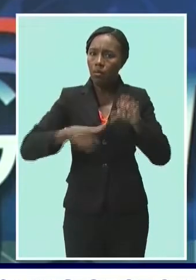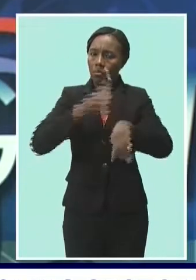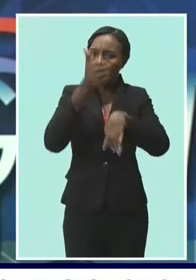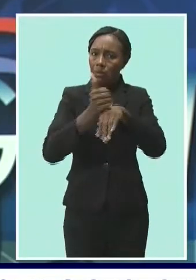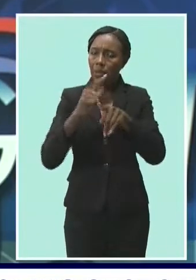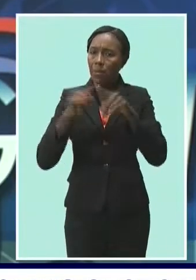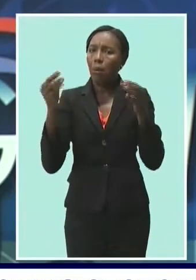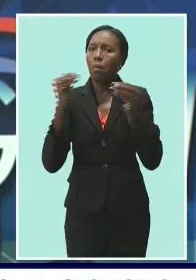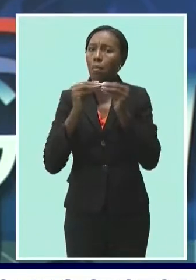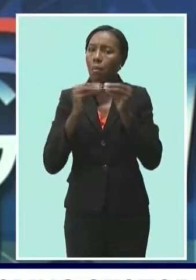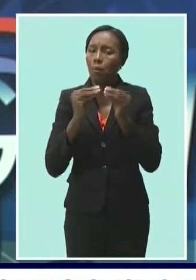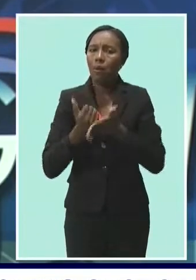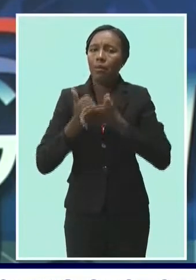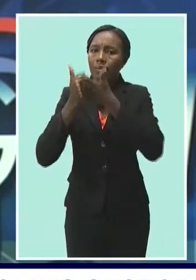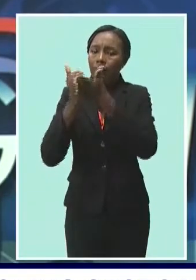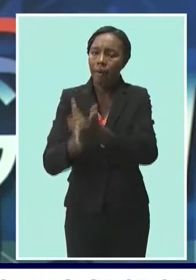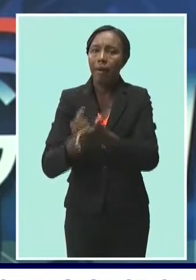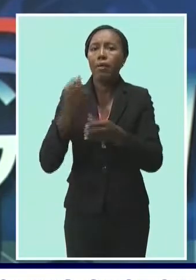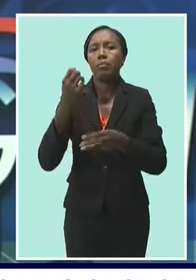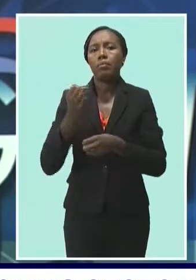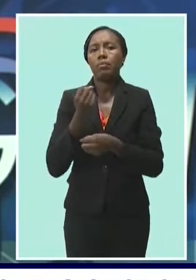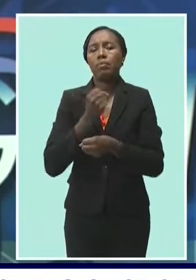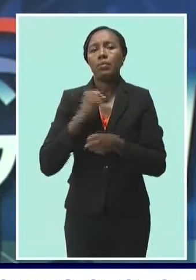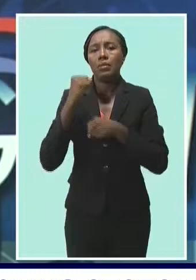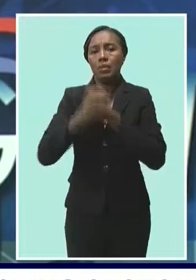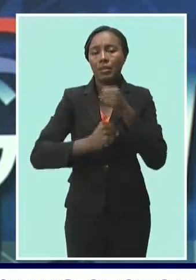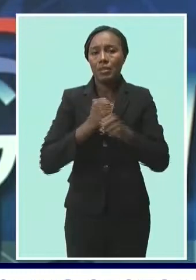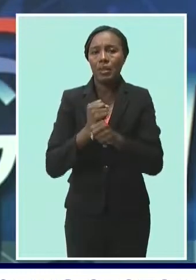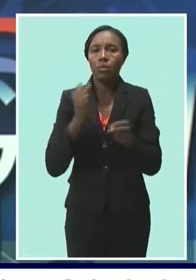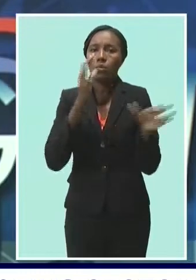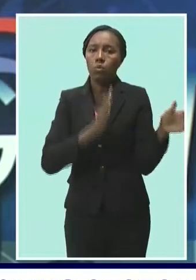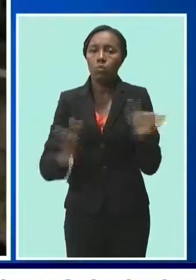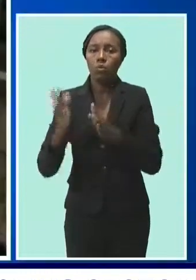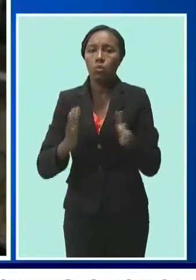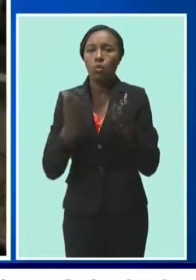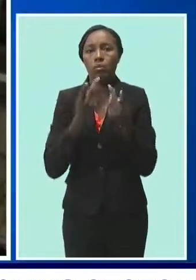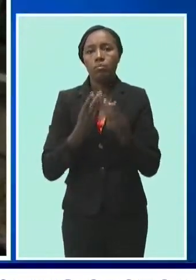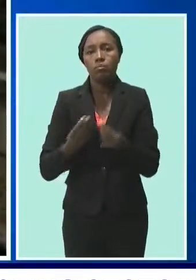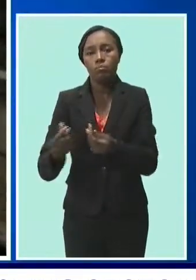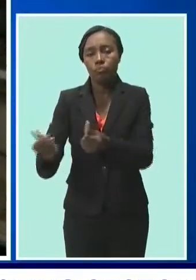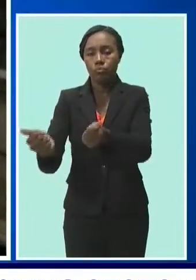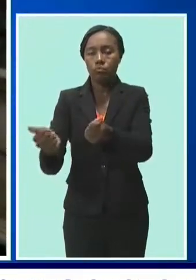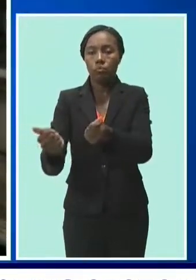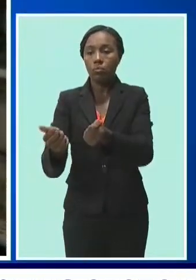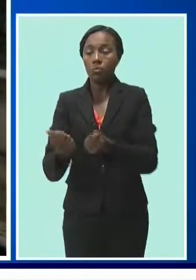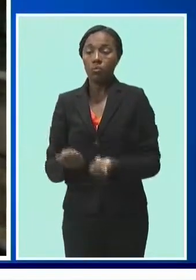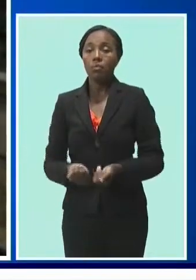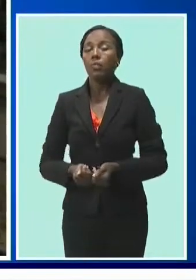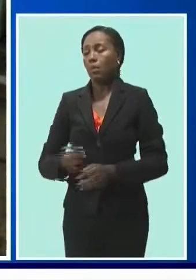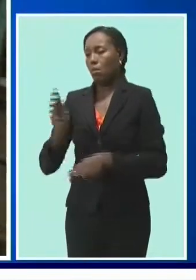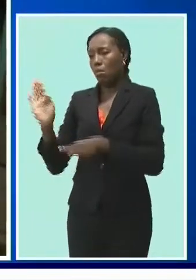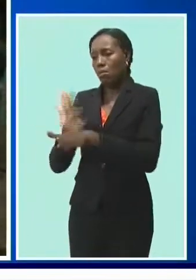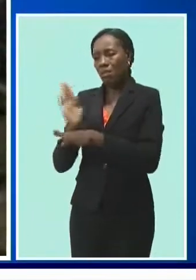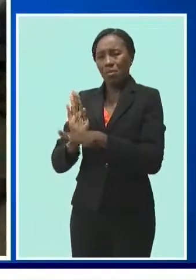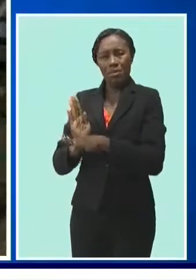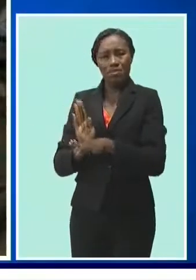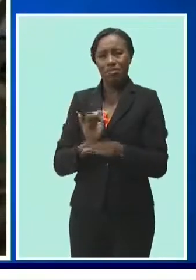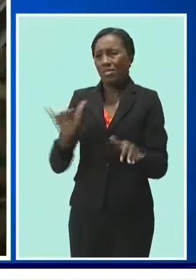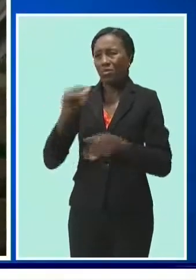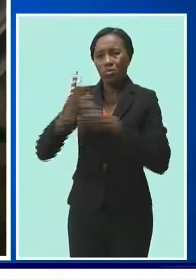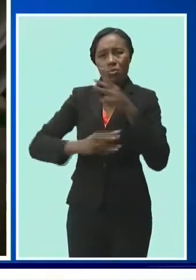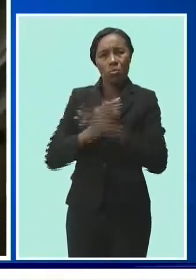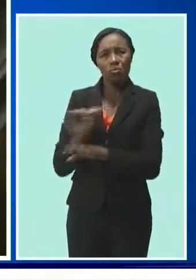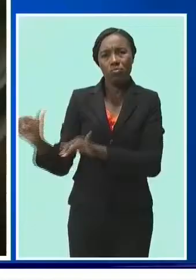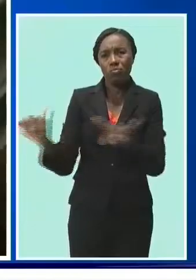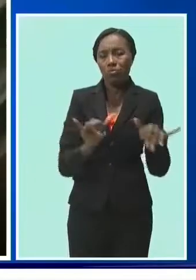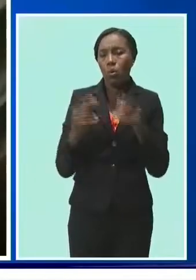sector more function more efficiently. Our Lisa Broom has the details. Barbados, like many other countries in the world, is taking steps